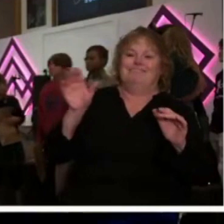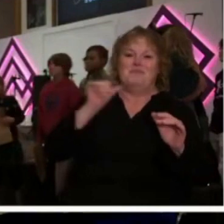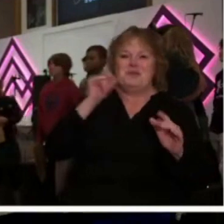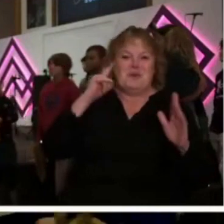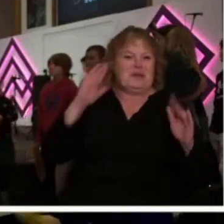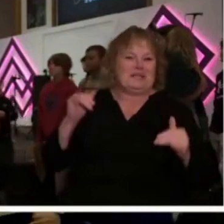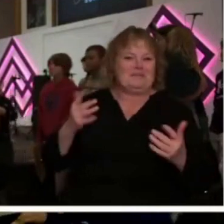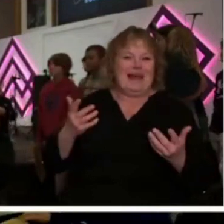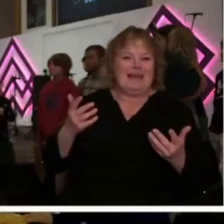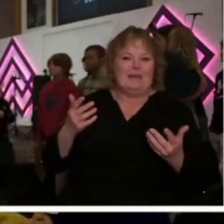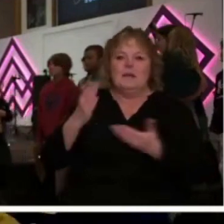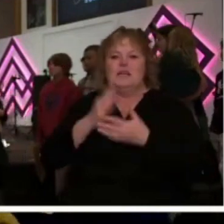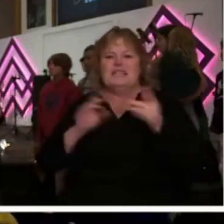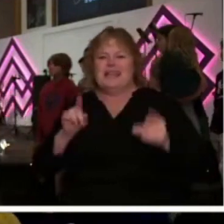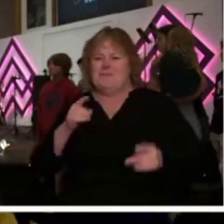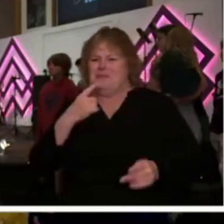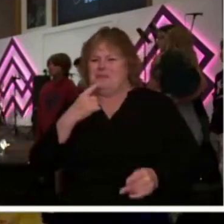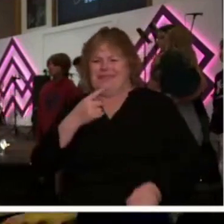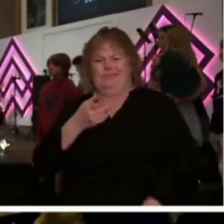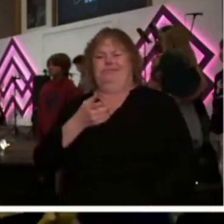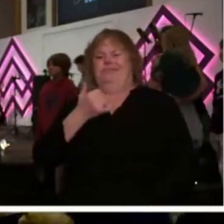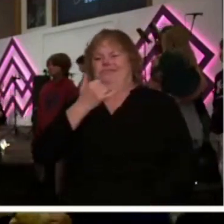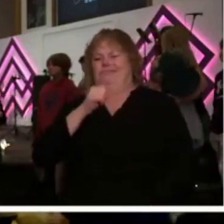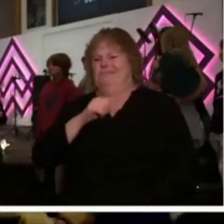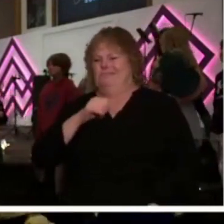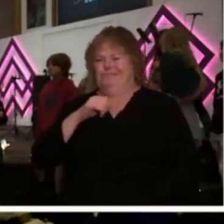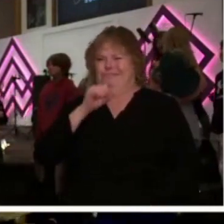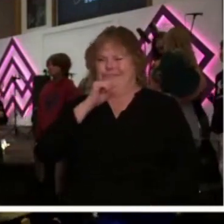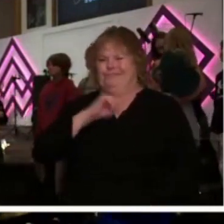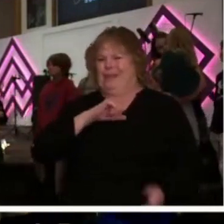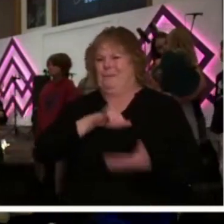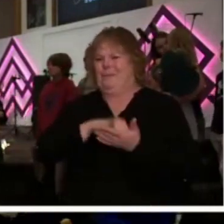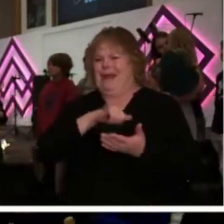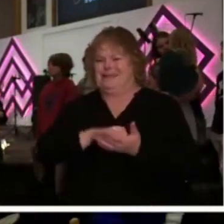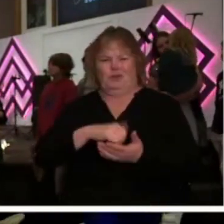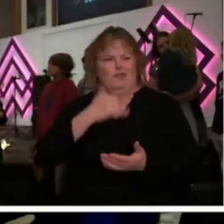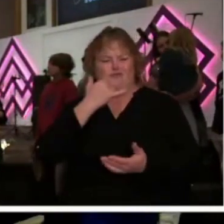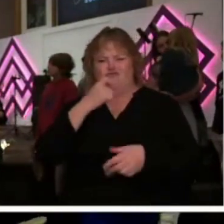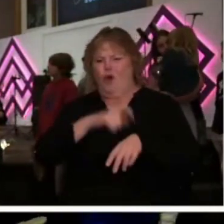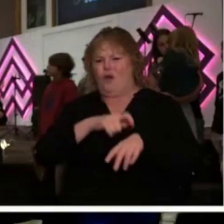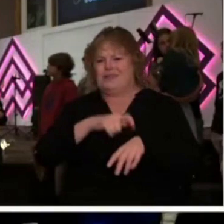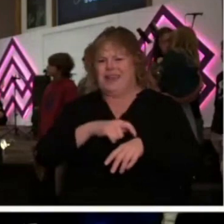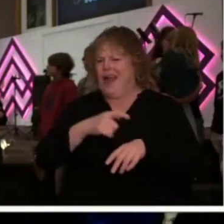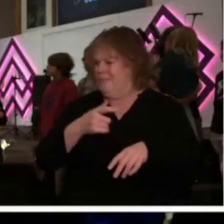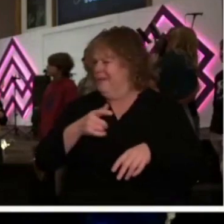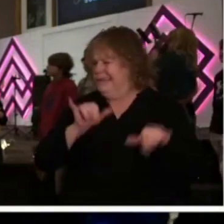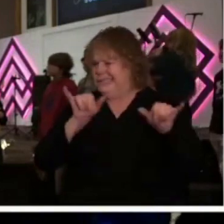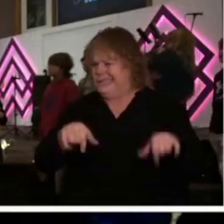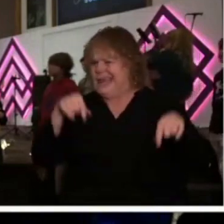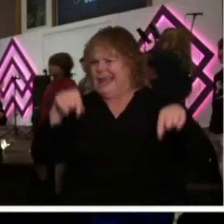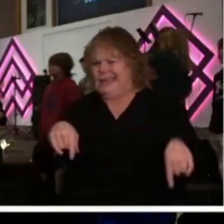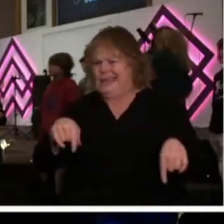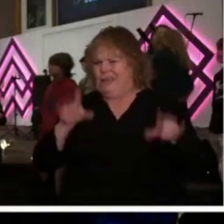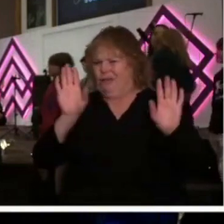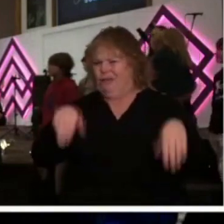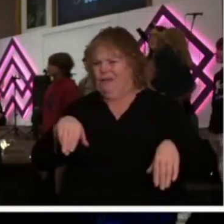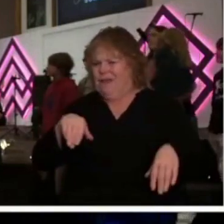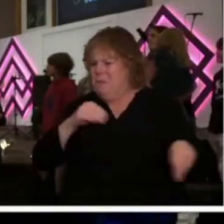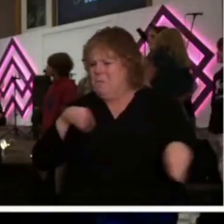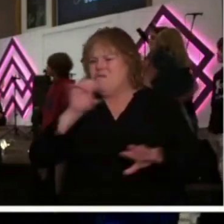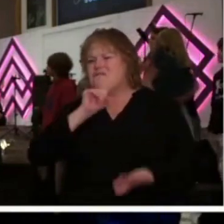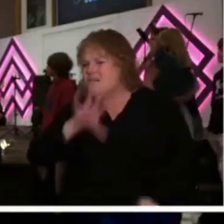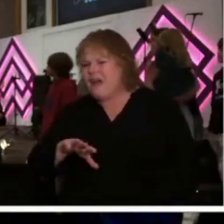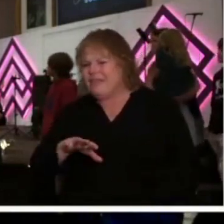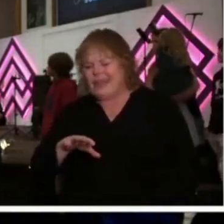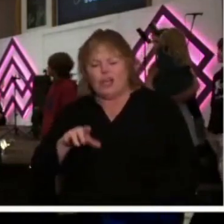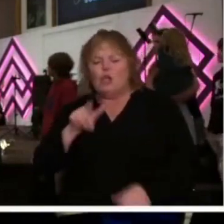been a few that told us this was never going to work, that the timing is bad, that we should be satisfied with what we have going on here, that God is blessing